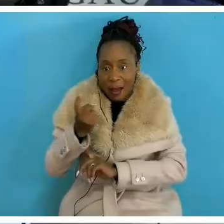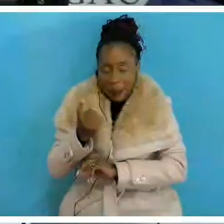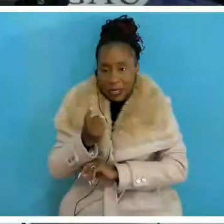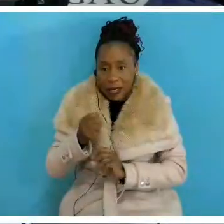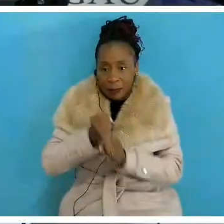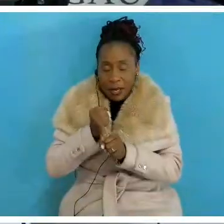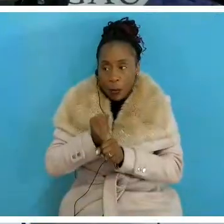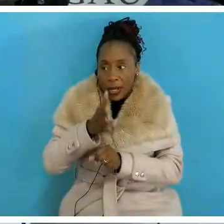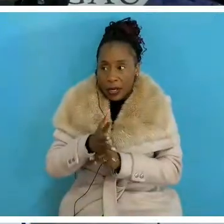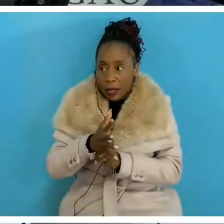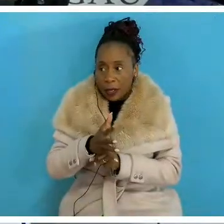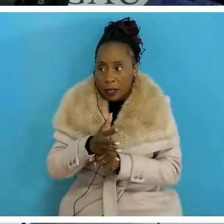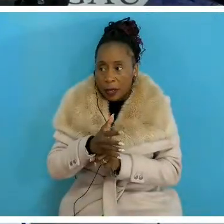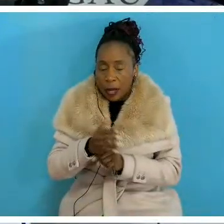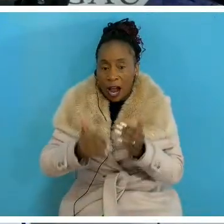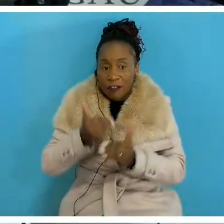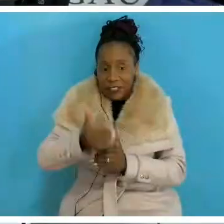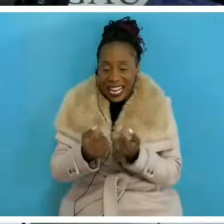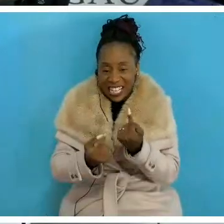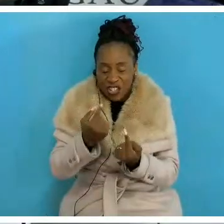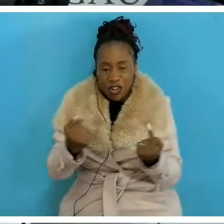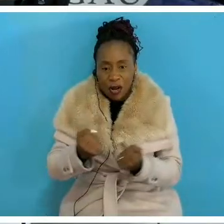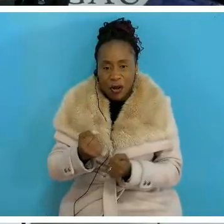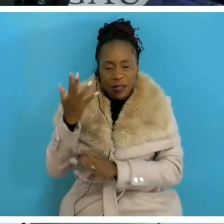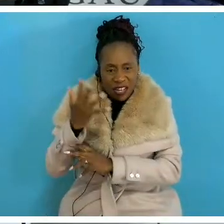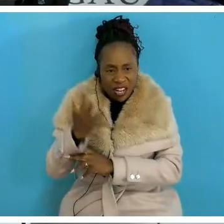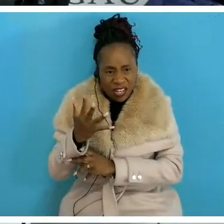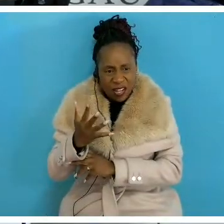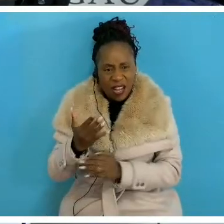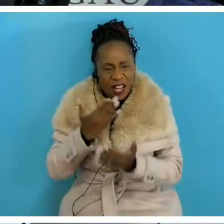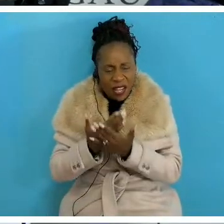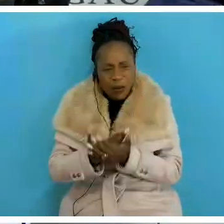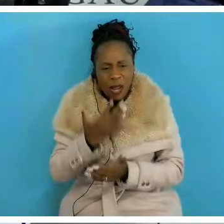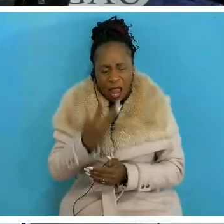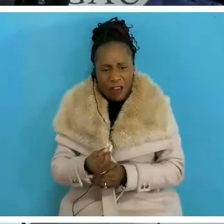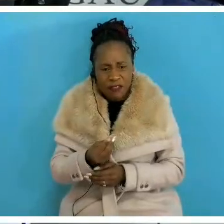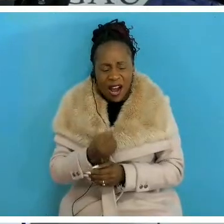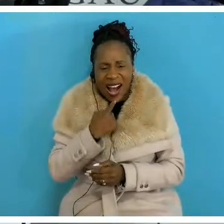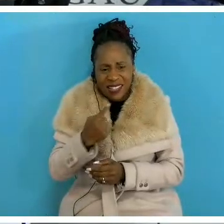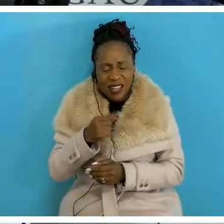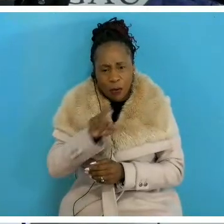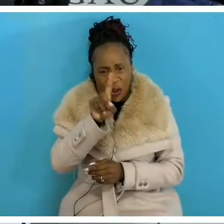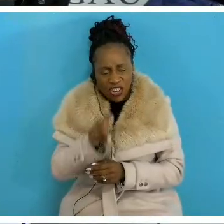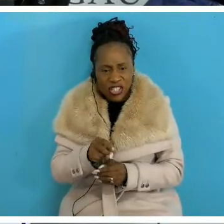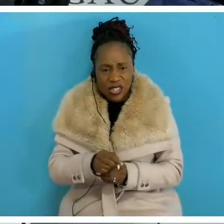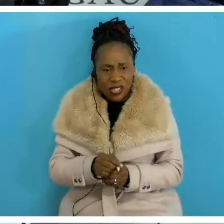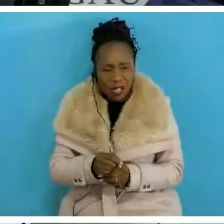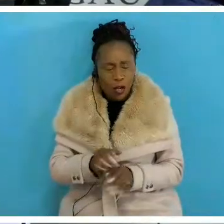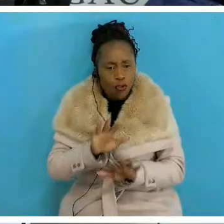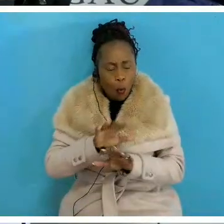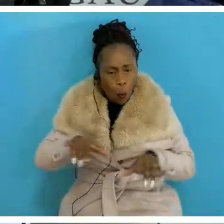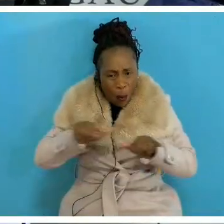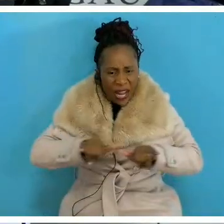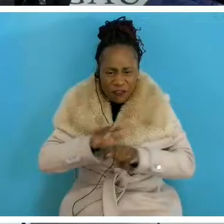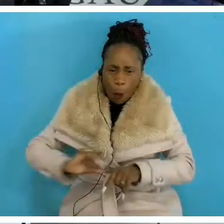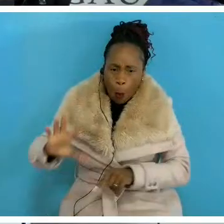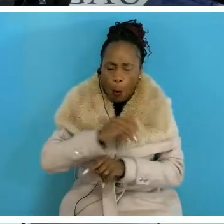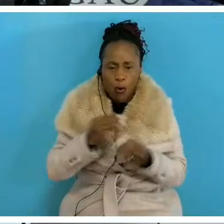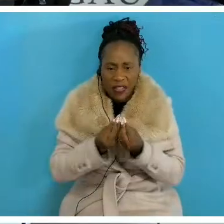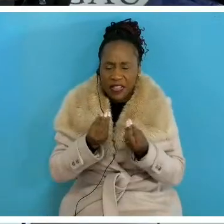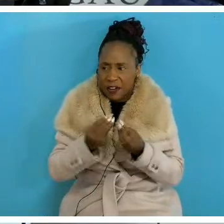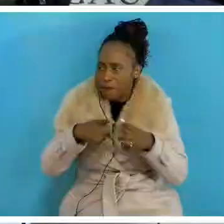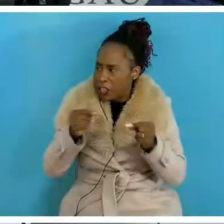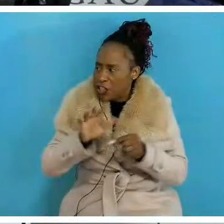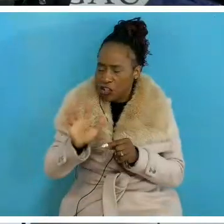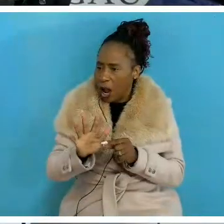but after each presentation, can they not have a question and answer session then, and not wait for the whole thing to be finished? That